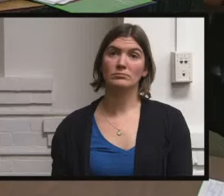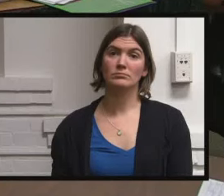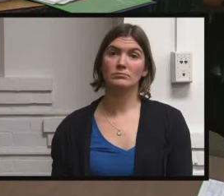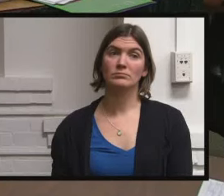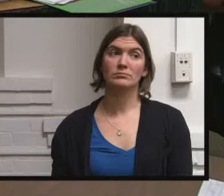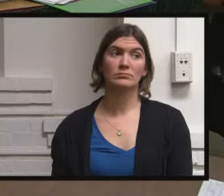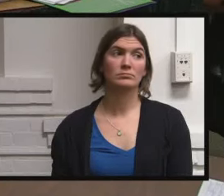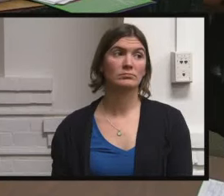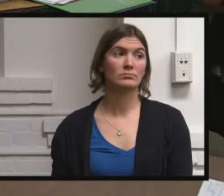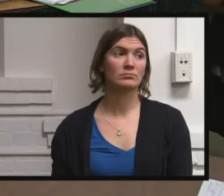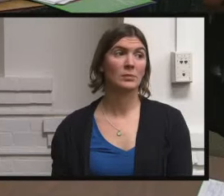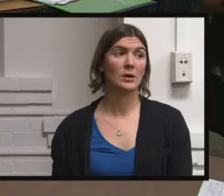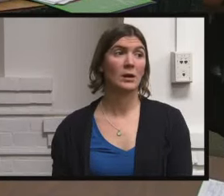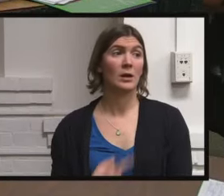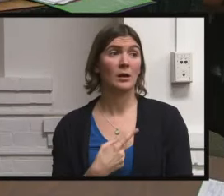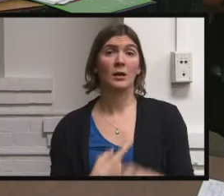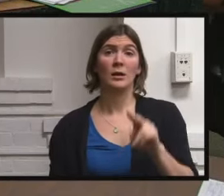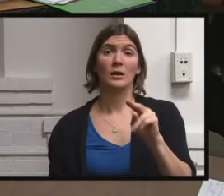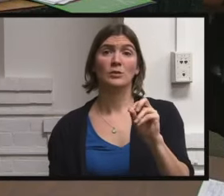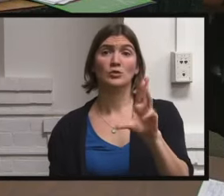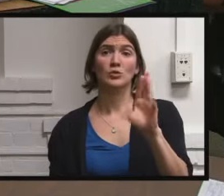John, you had your hand up there.